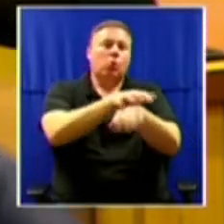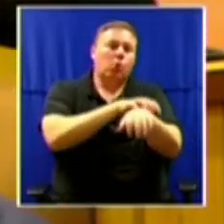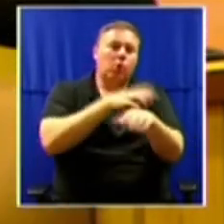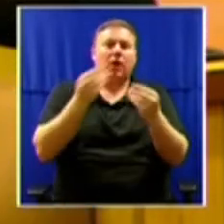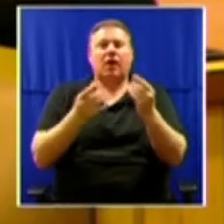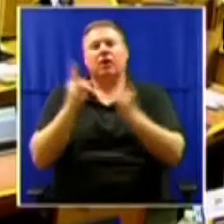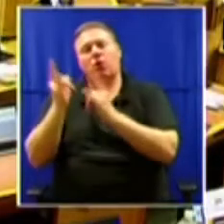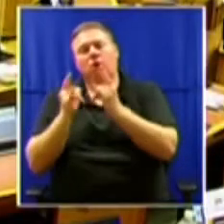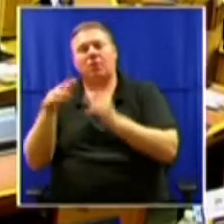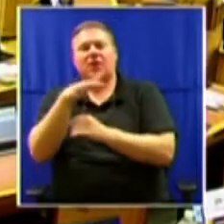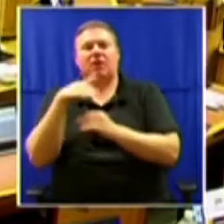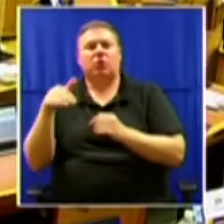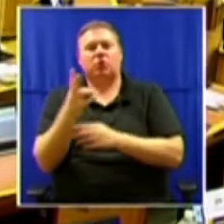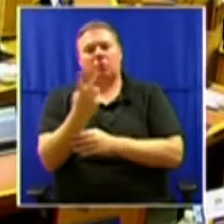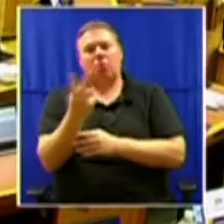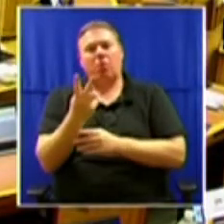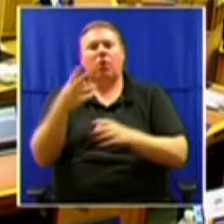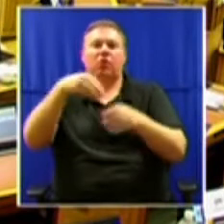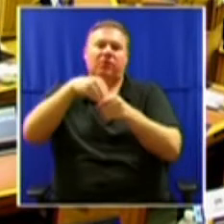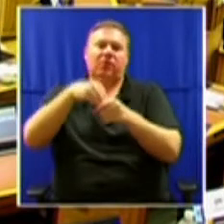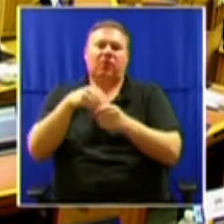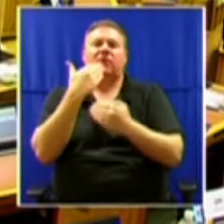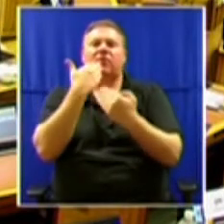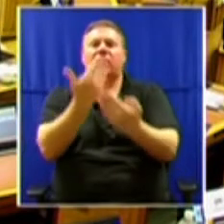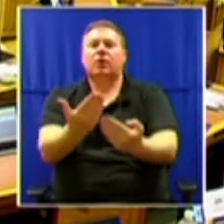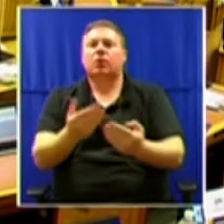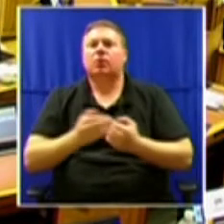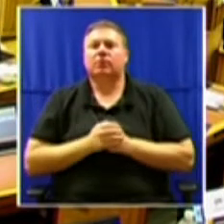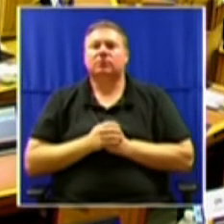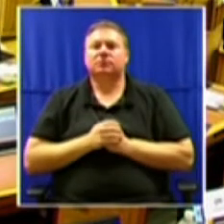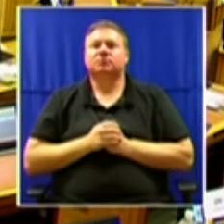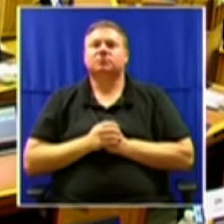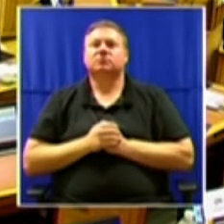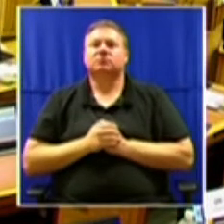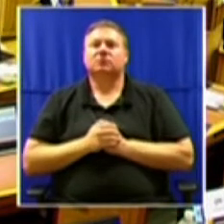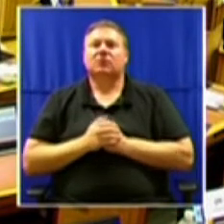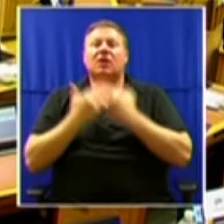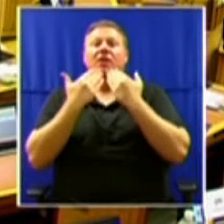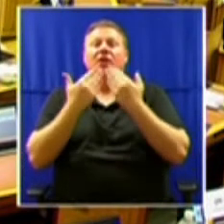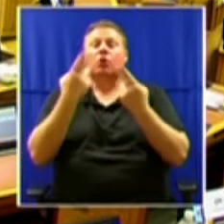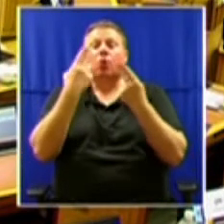areas. Thank you. Thank you, Honorable Minister.